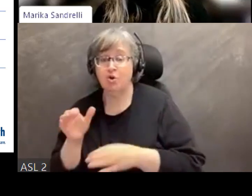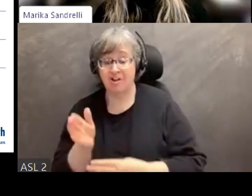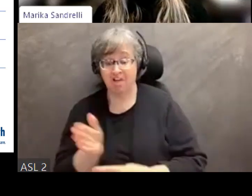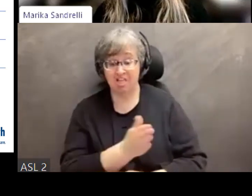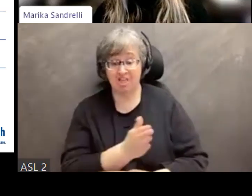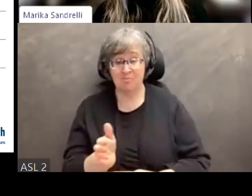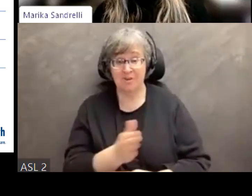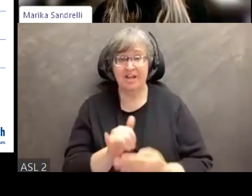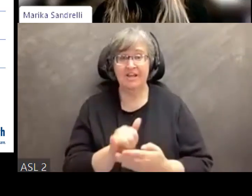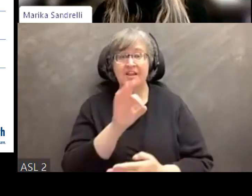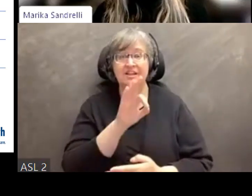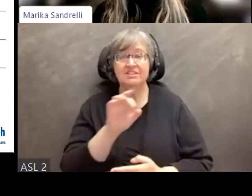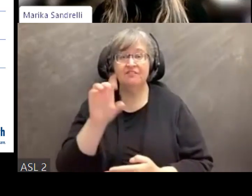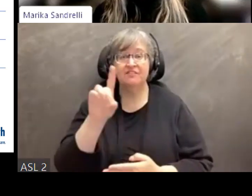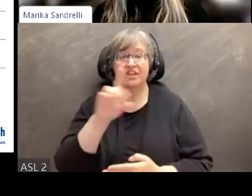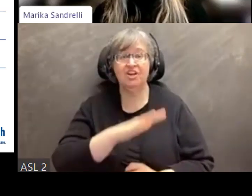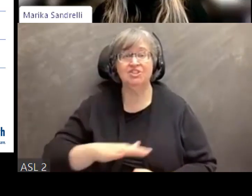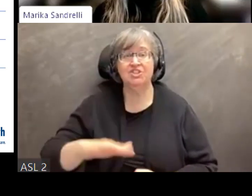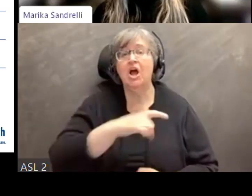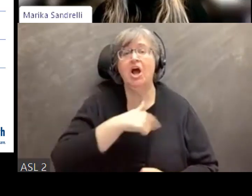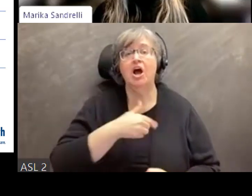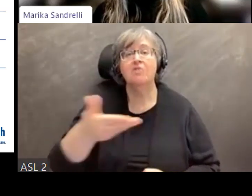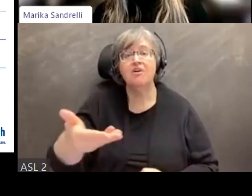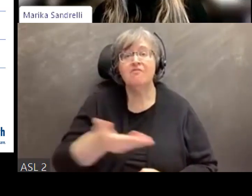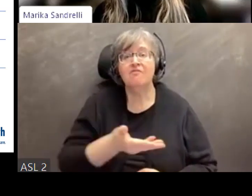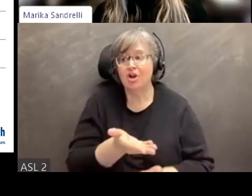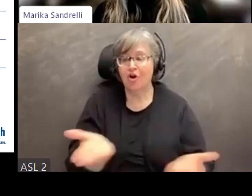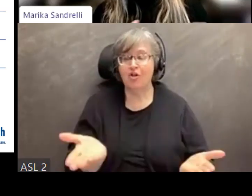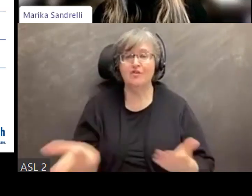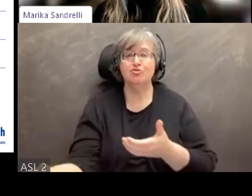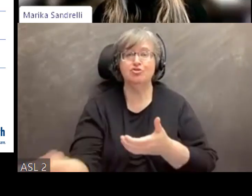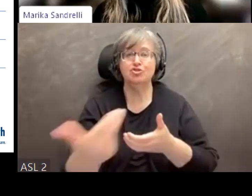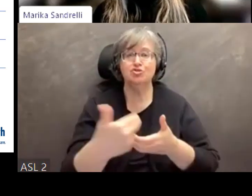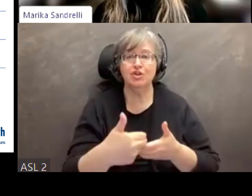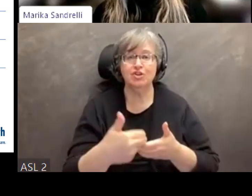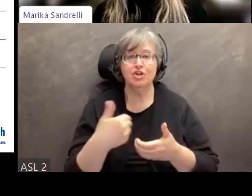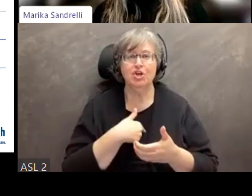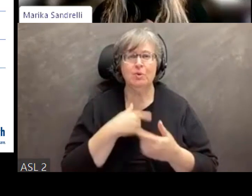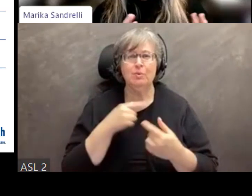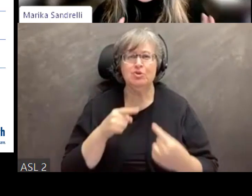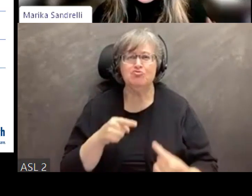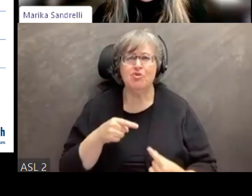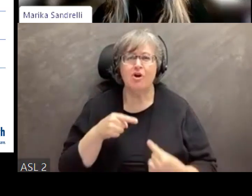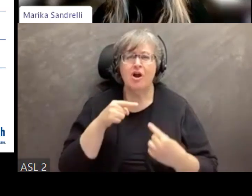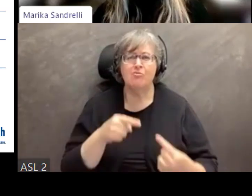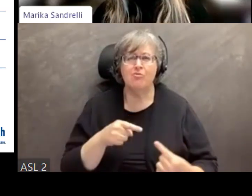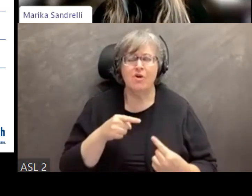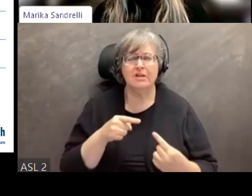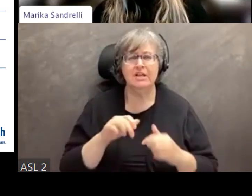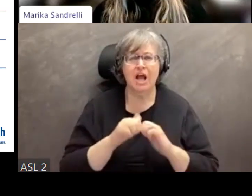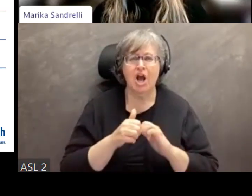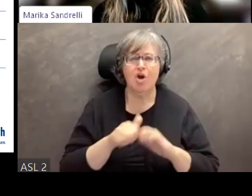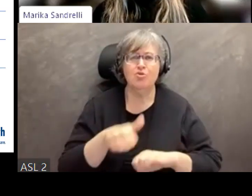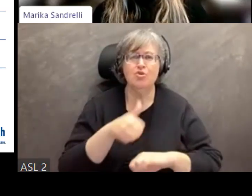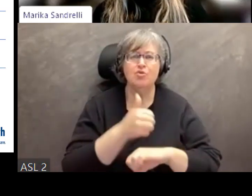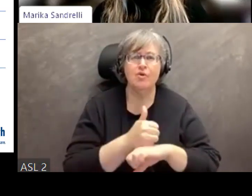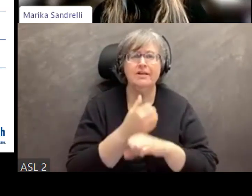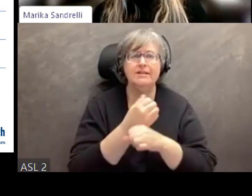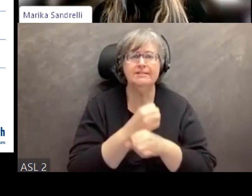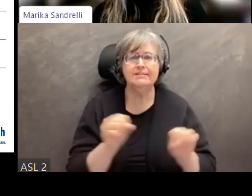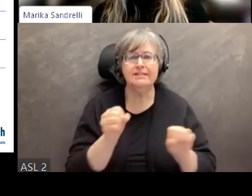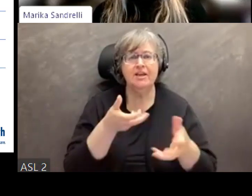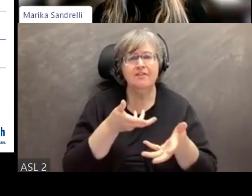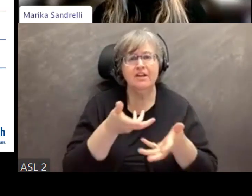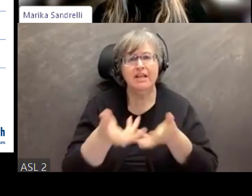you there." That's the field that I'm inviting you to join us today, as we're all grappling with how to